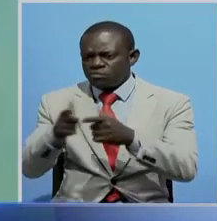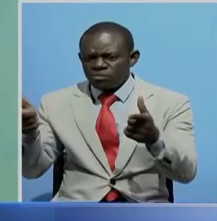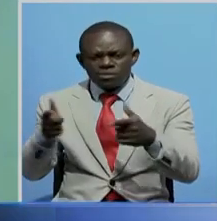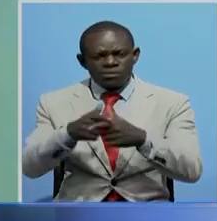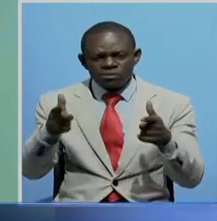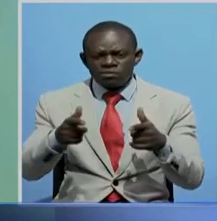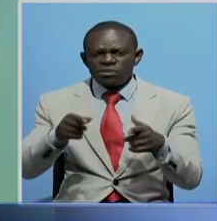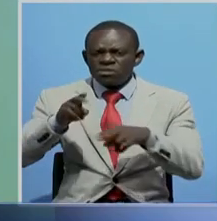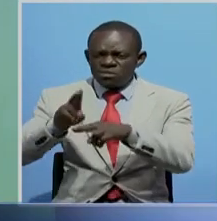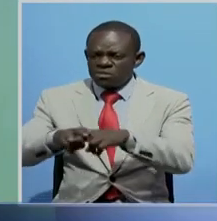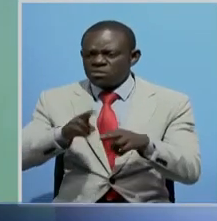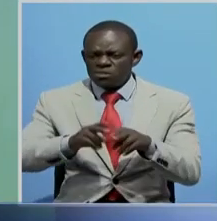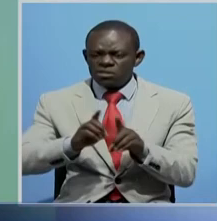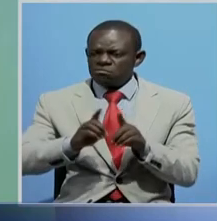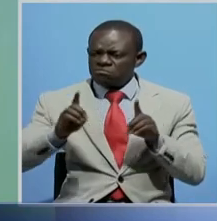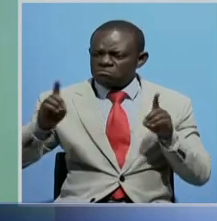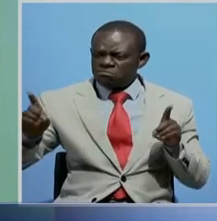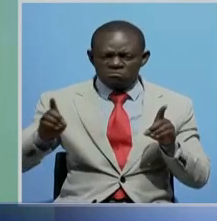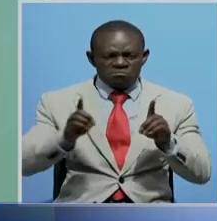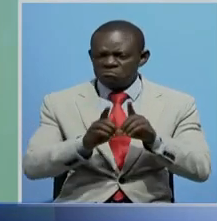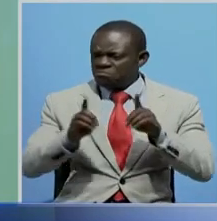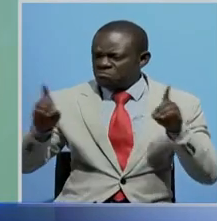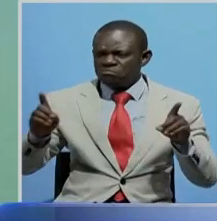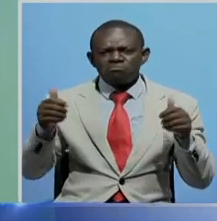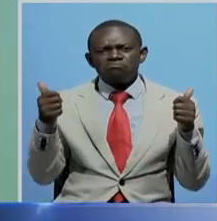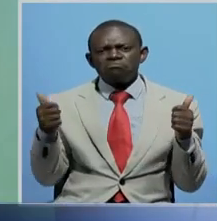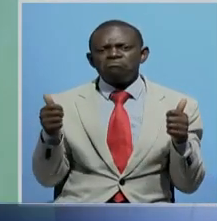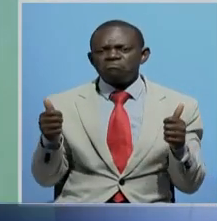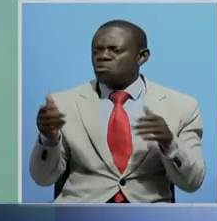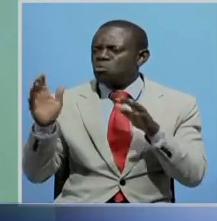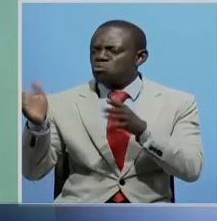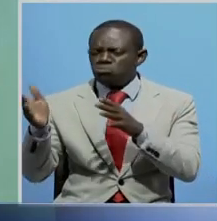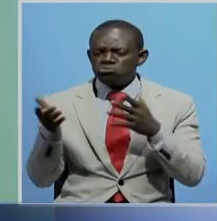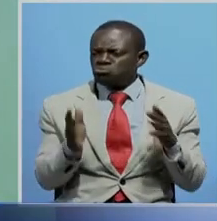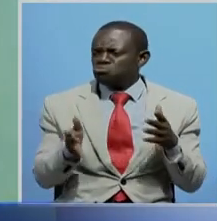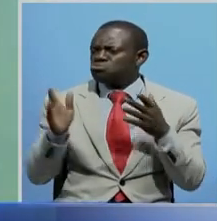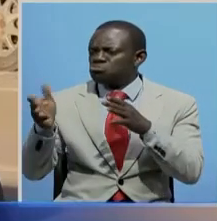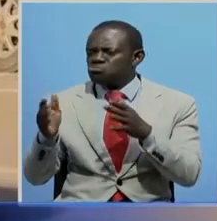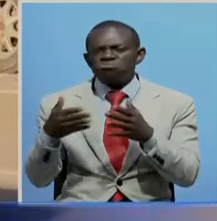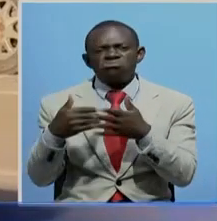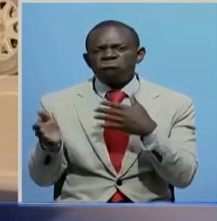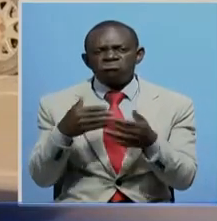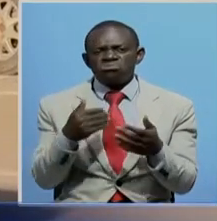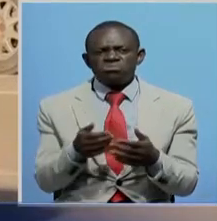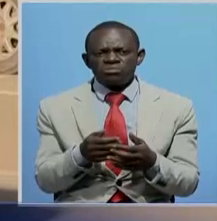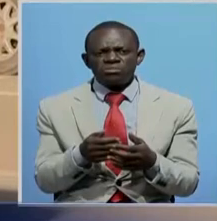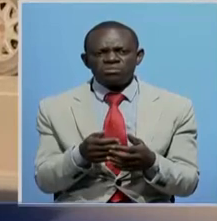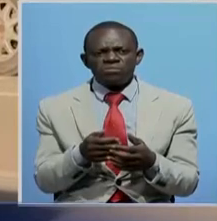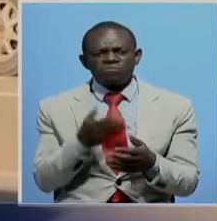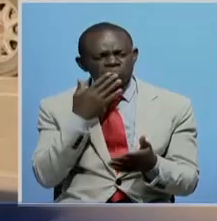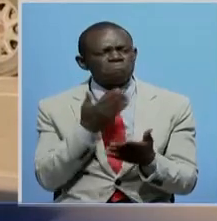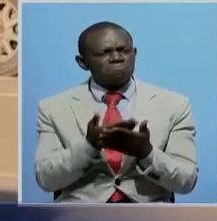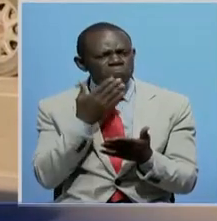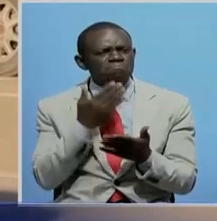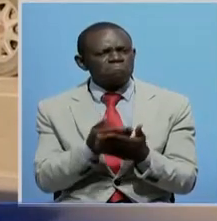come in, we are safe, we are free to interact with them and attend to them as our clients. This has been really good because